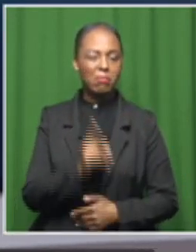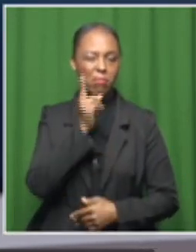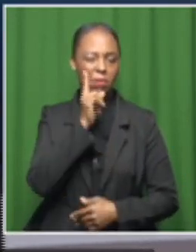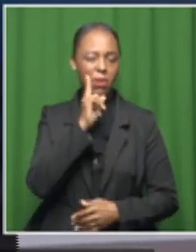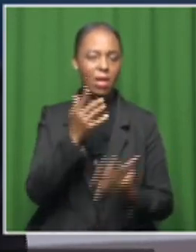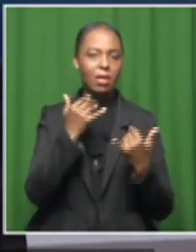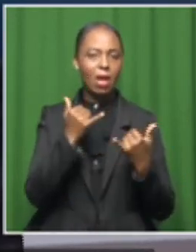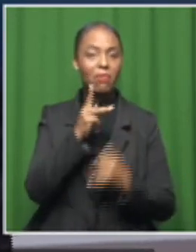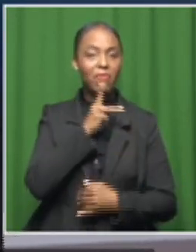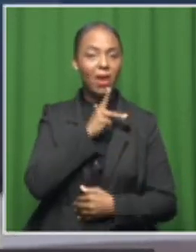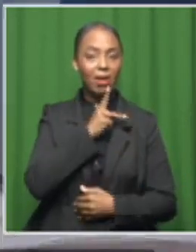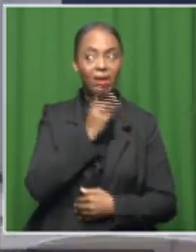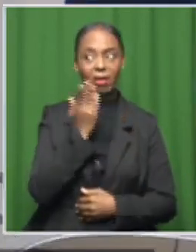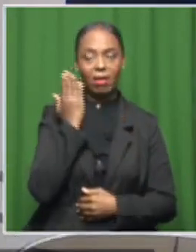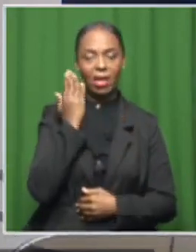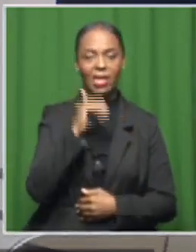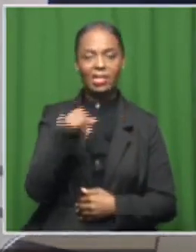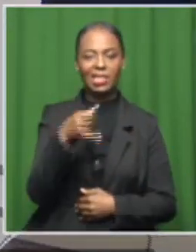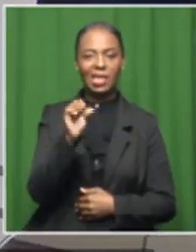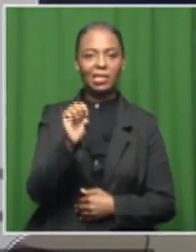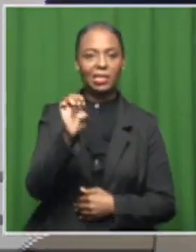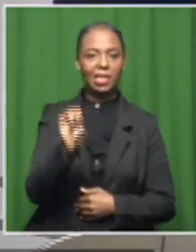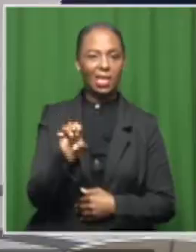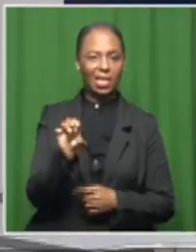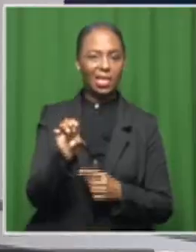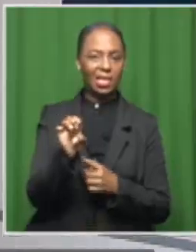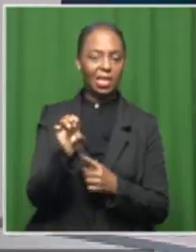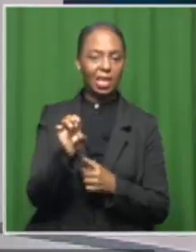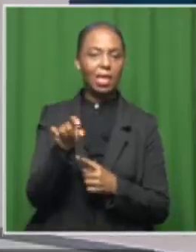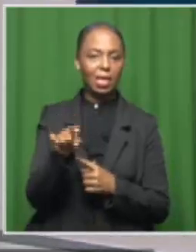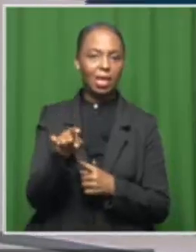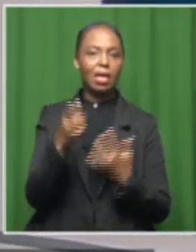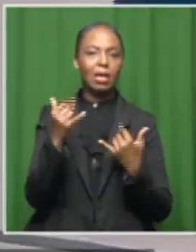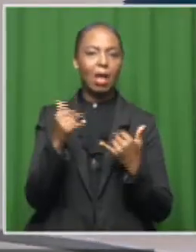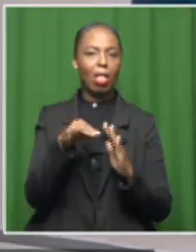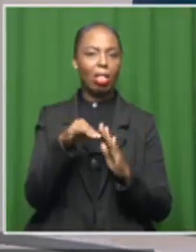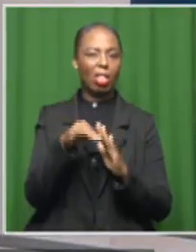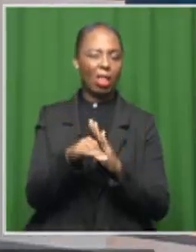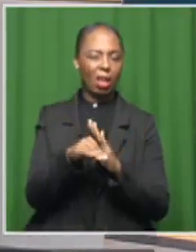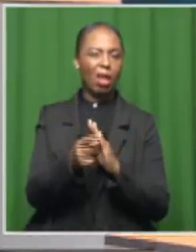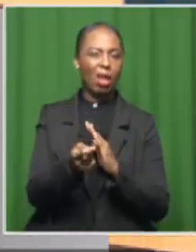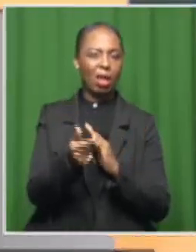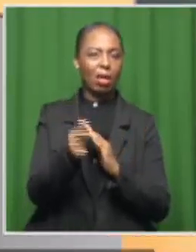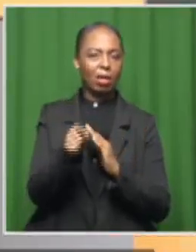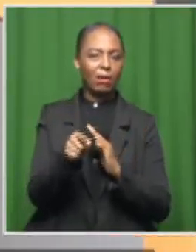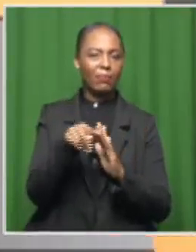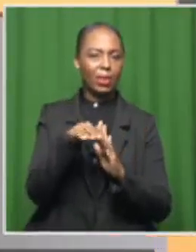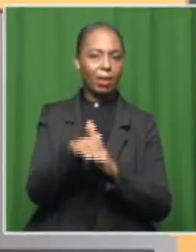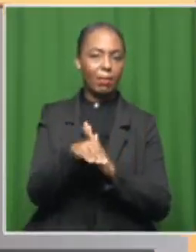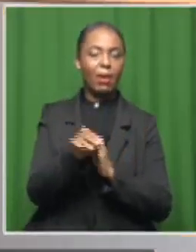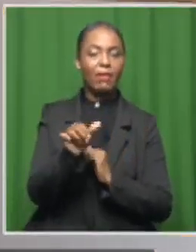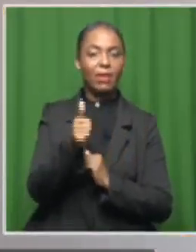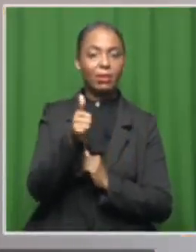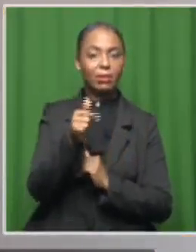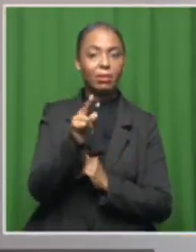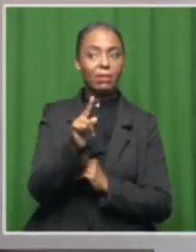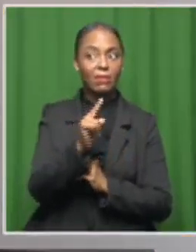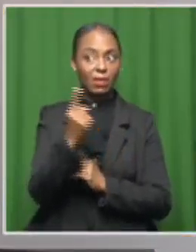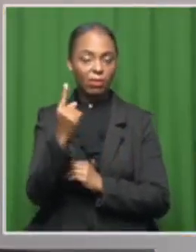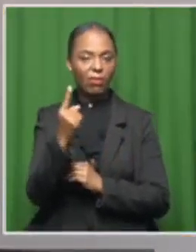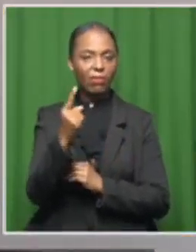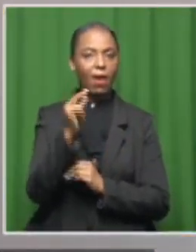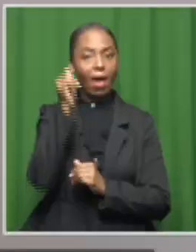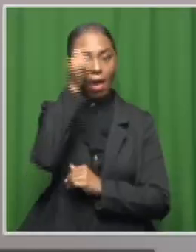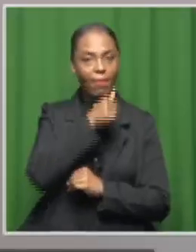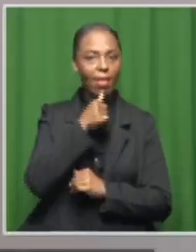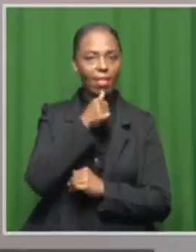On Friday, we see the JSE, it was actually down. If you look at from the 1st of April, which was Thursday to